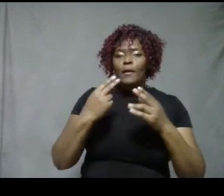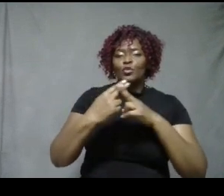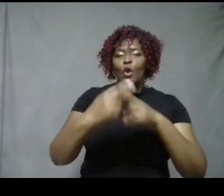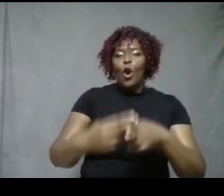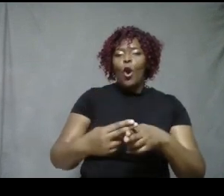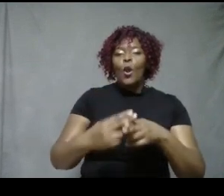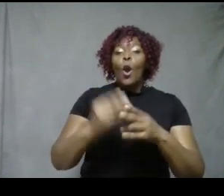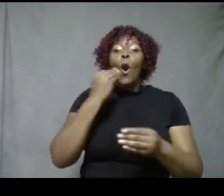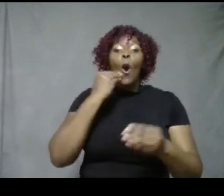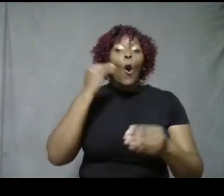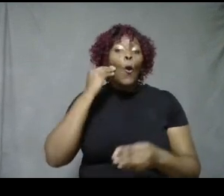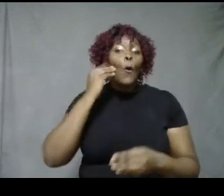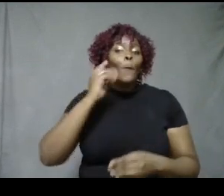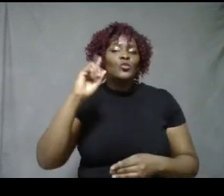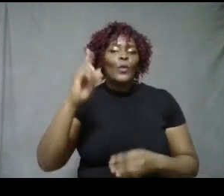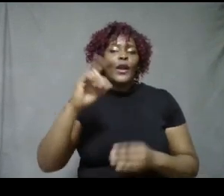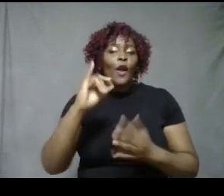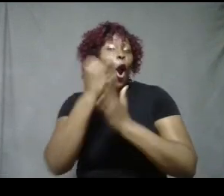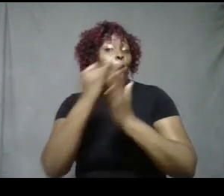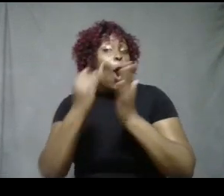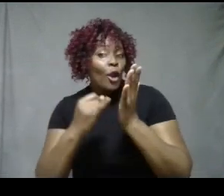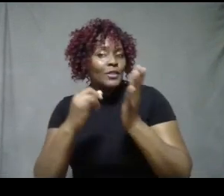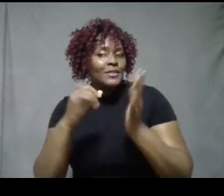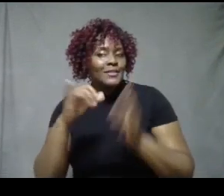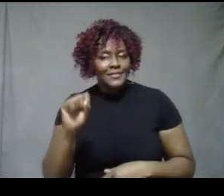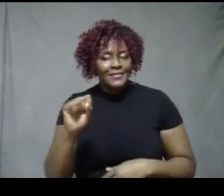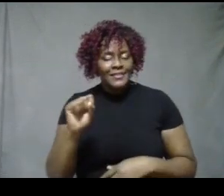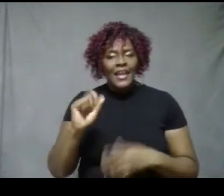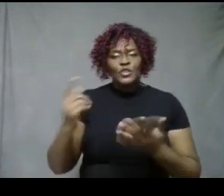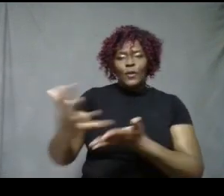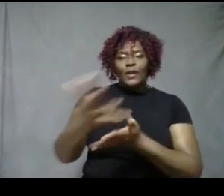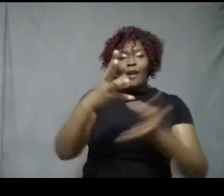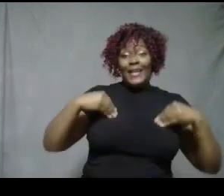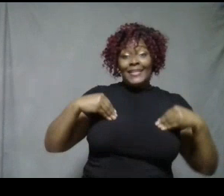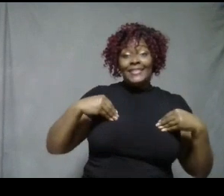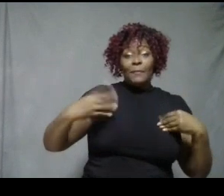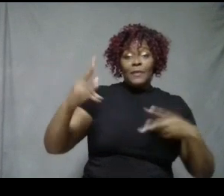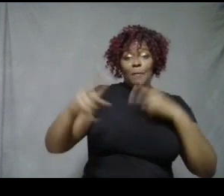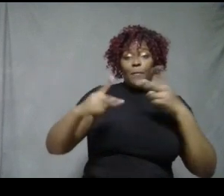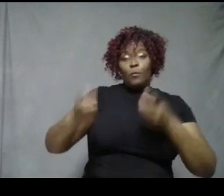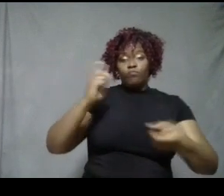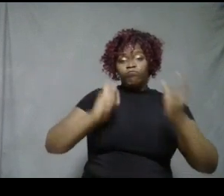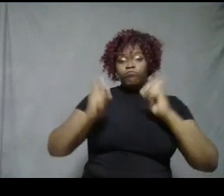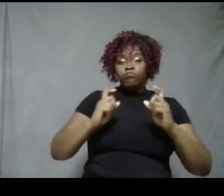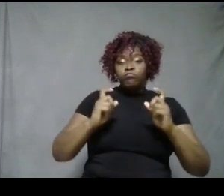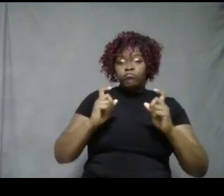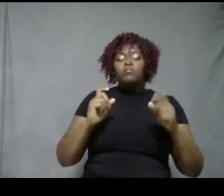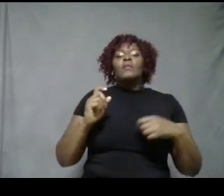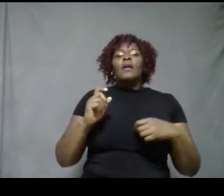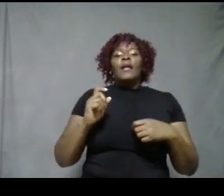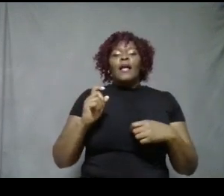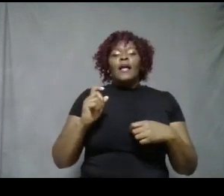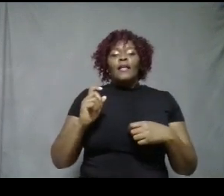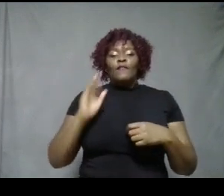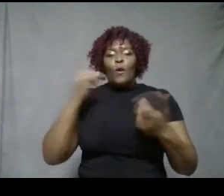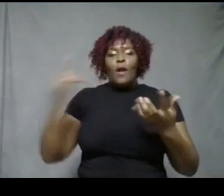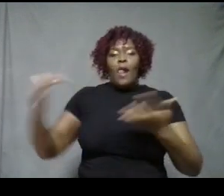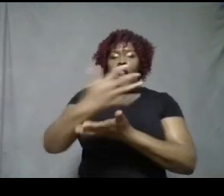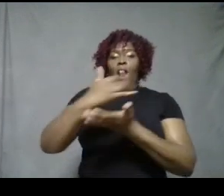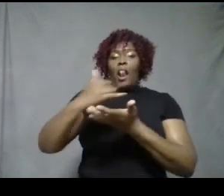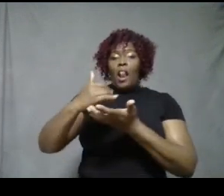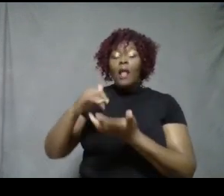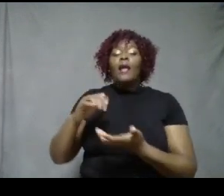art donations or consignments to sell at the Kinetic Art Event that's coming up at the end of the month. If you want more